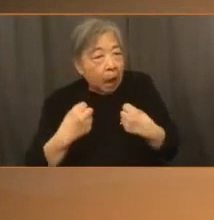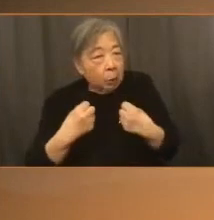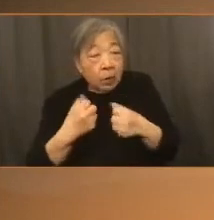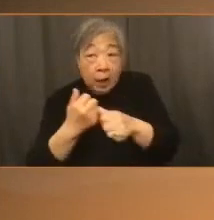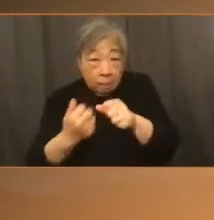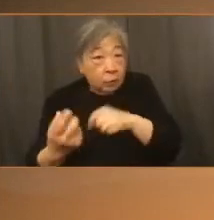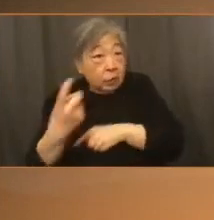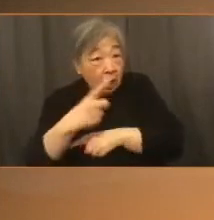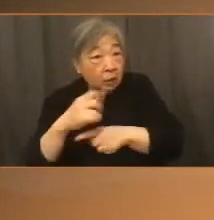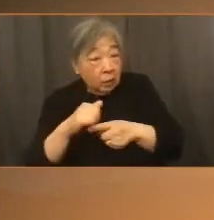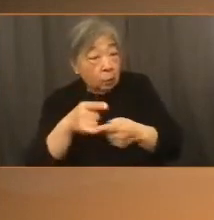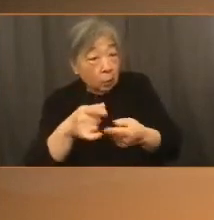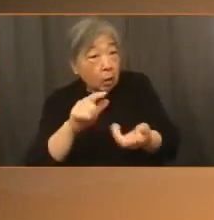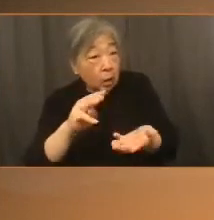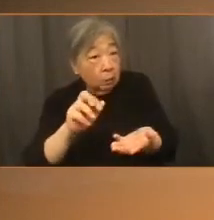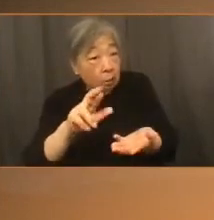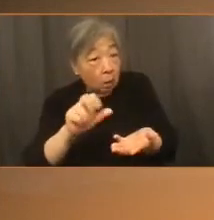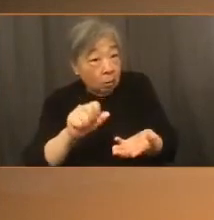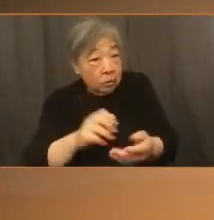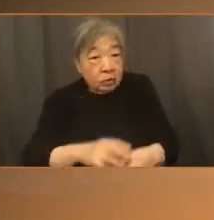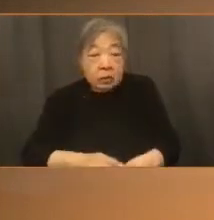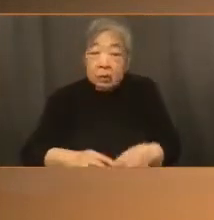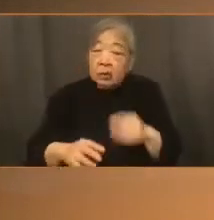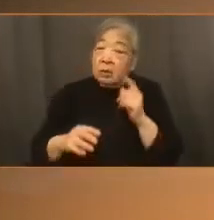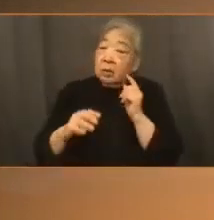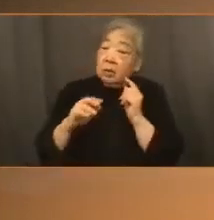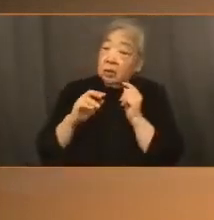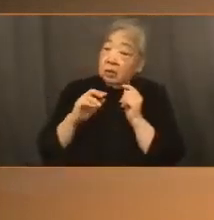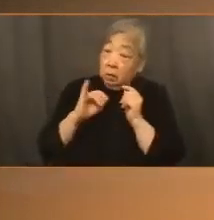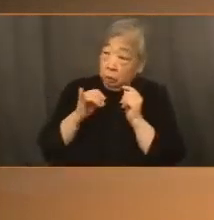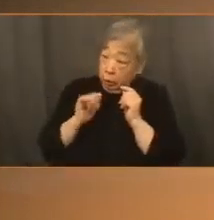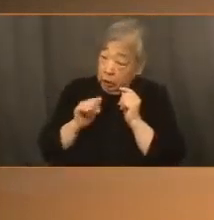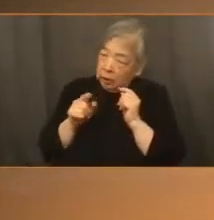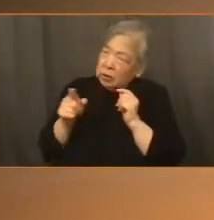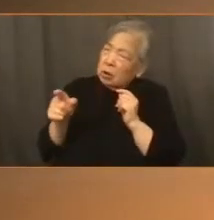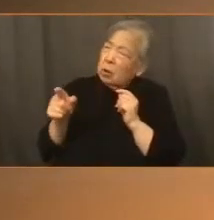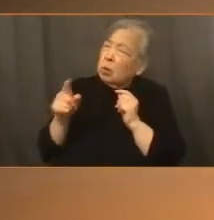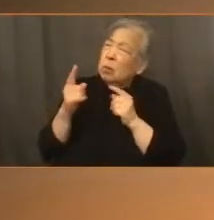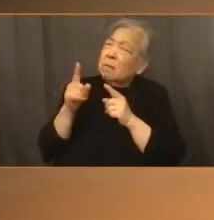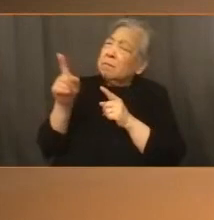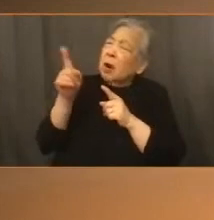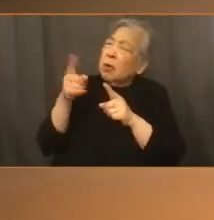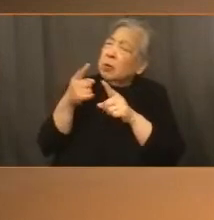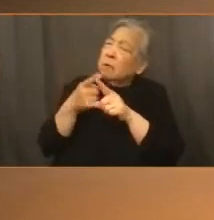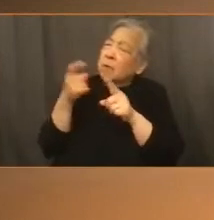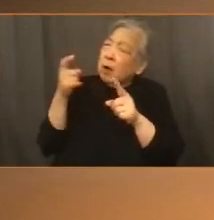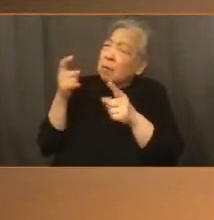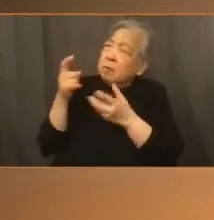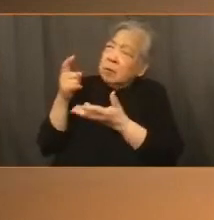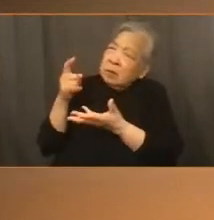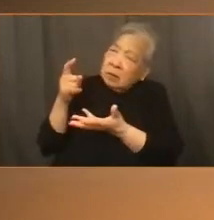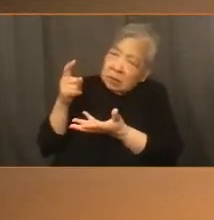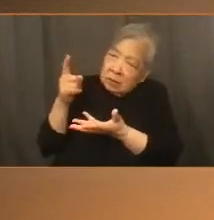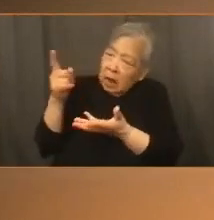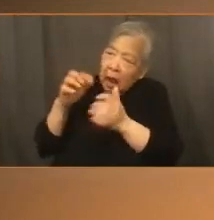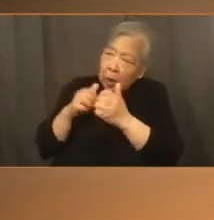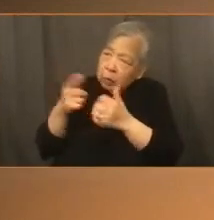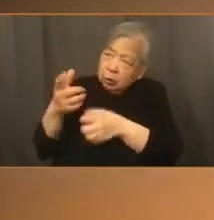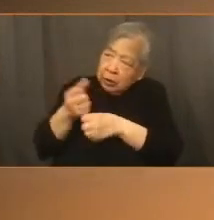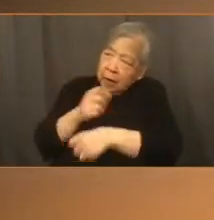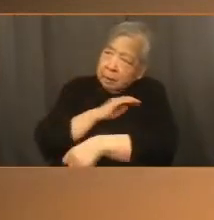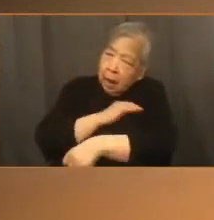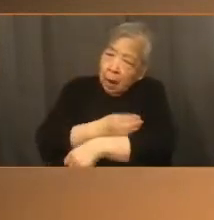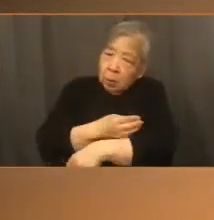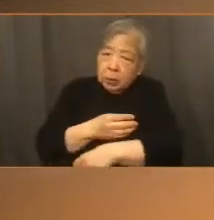And Nishant, you're much farther away from the sun, or you will be. So how do you guys get power? Yeah, we can't use solar